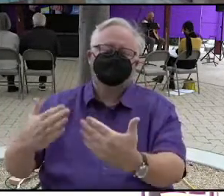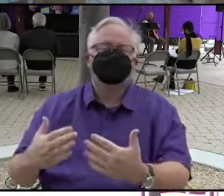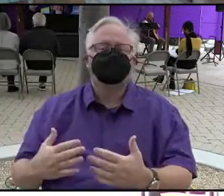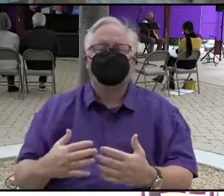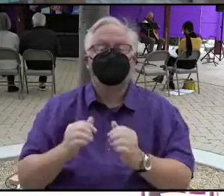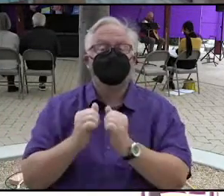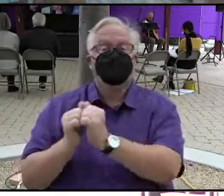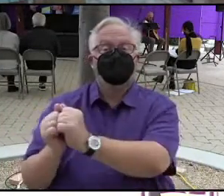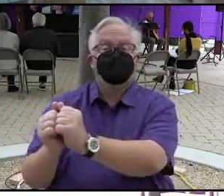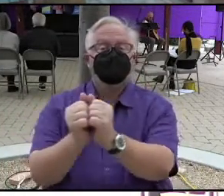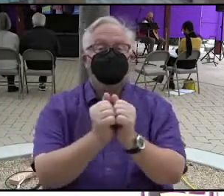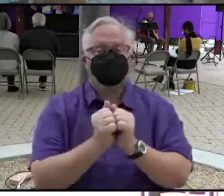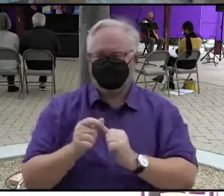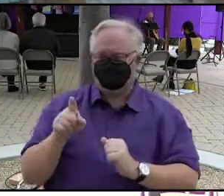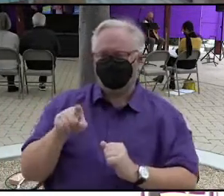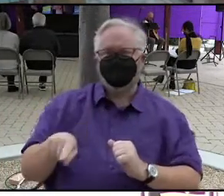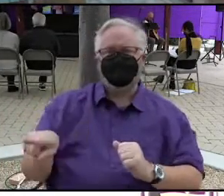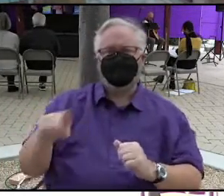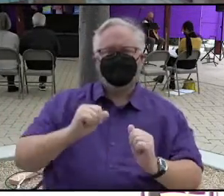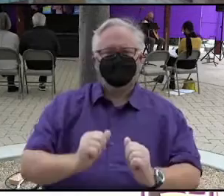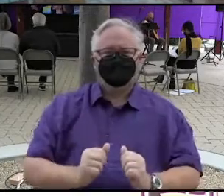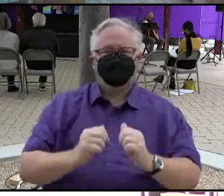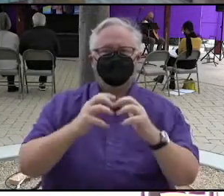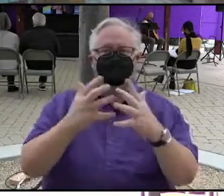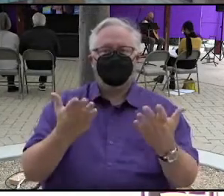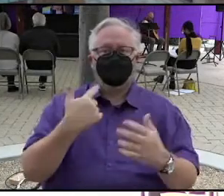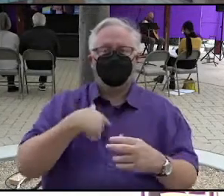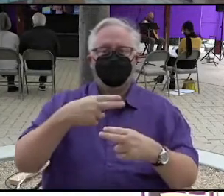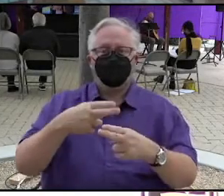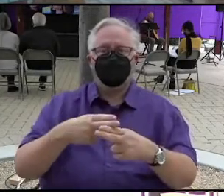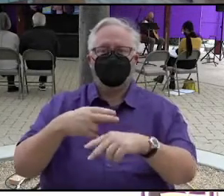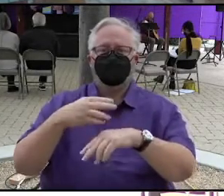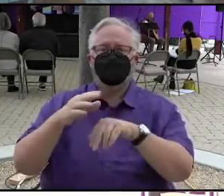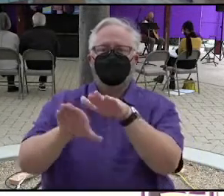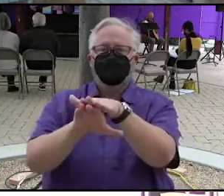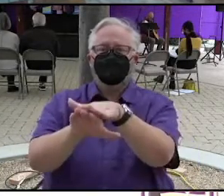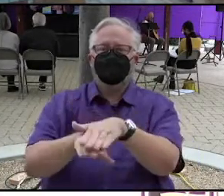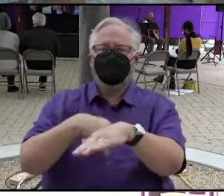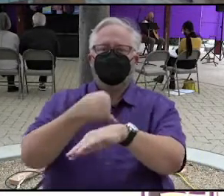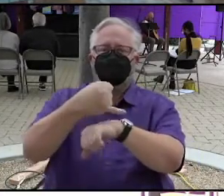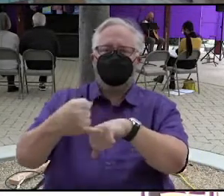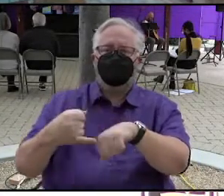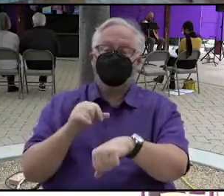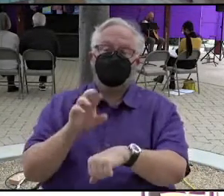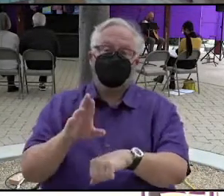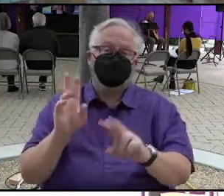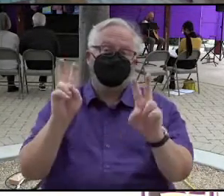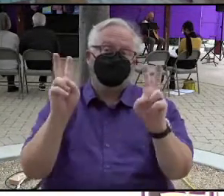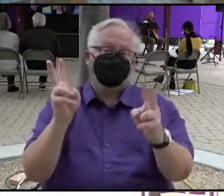Together they formed what we know today as Turtle Island, or home.